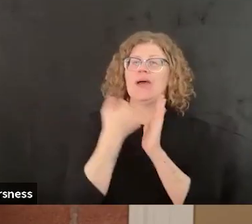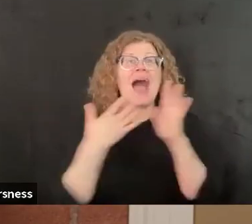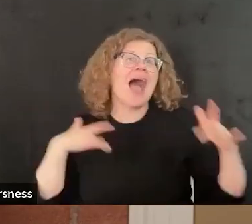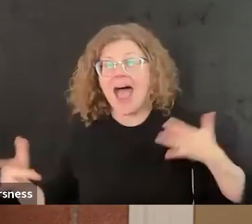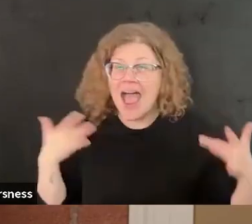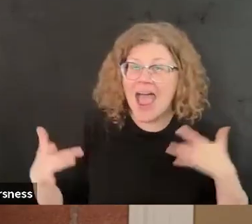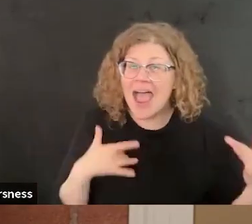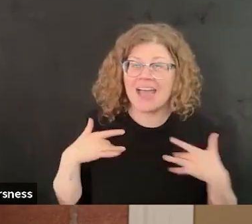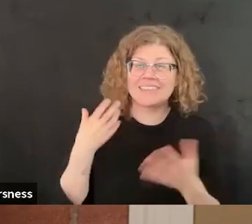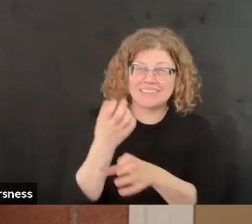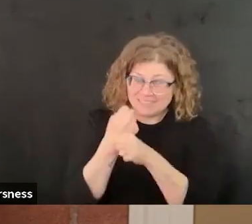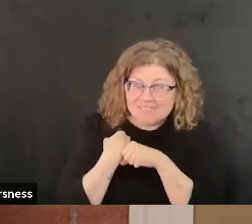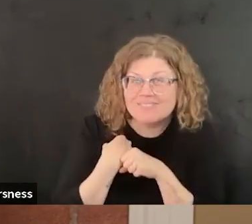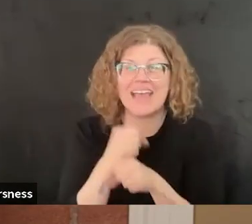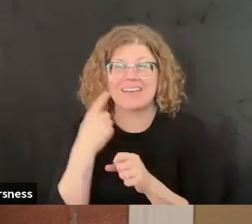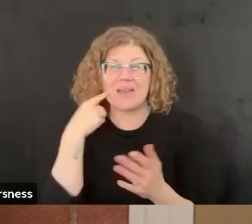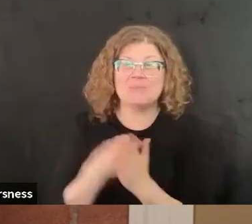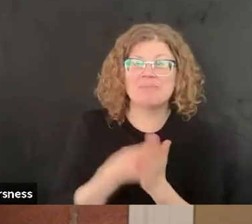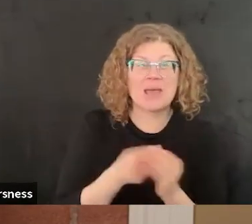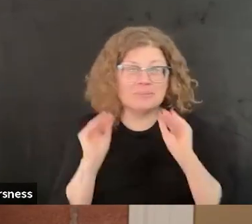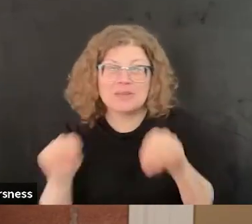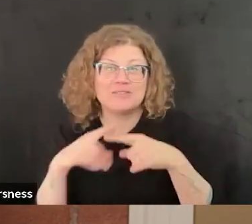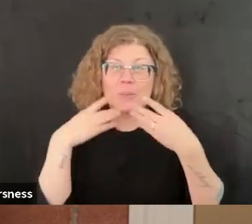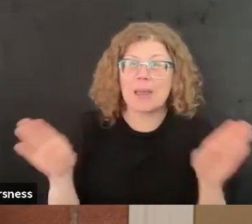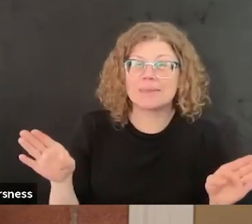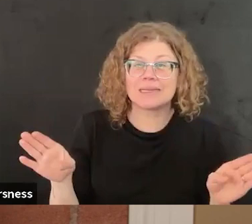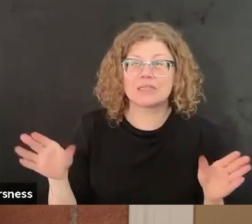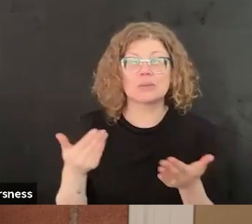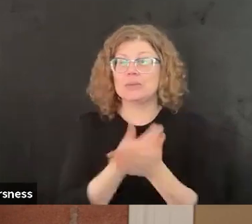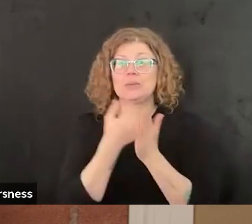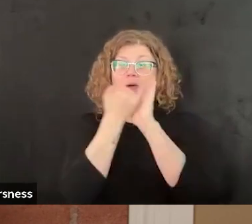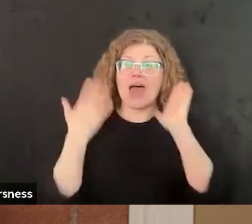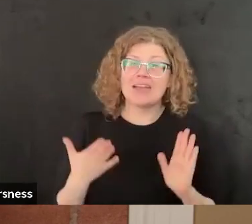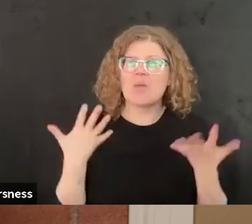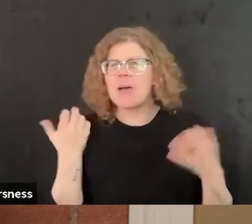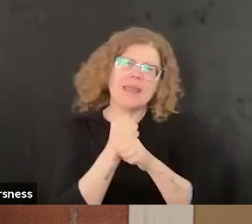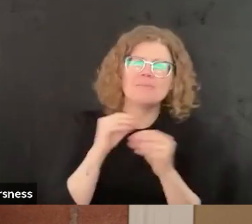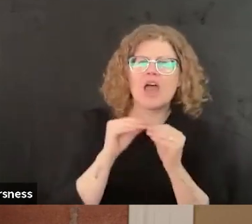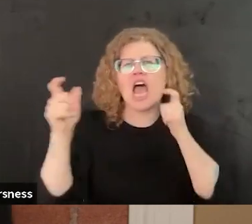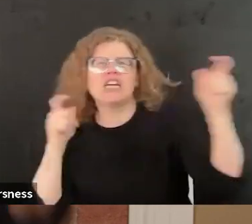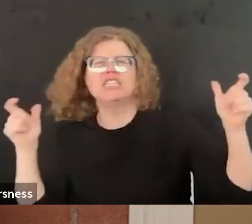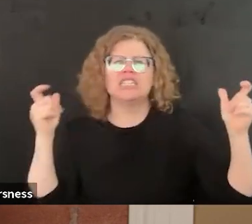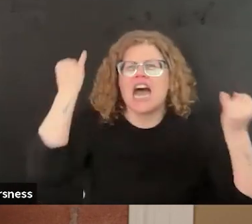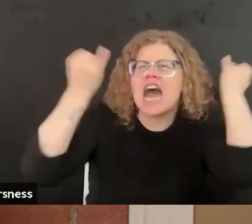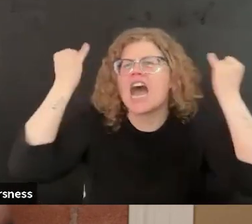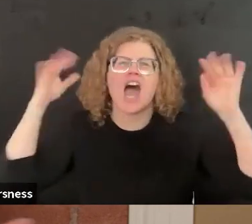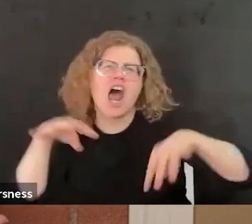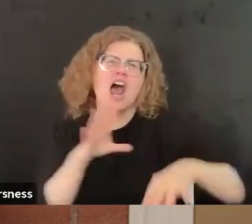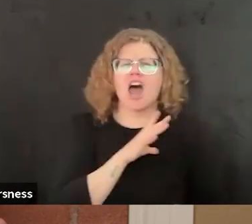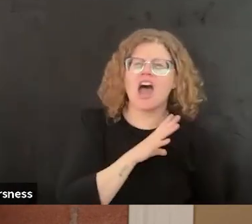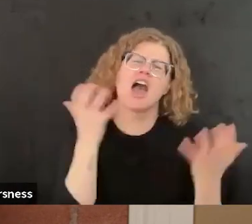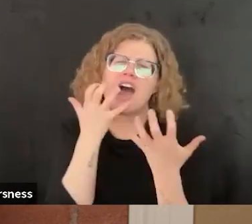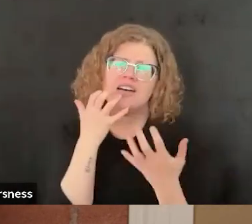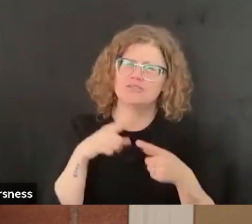get so excited about finally seeing something that we've created put into the public realm that we really want to make it as big and